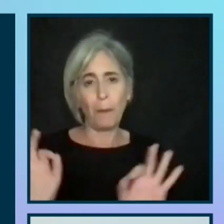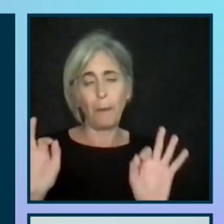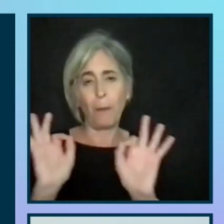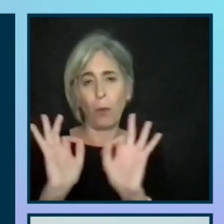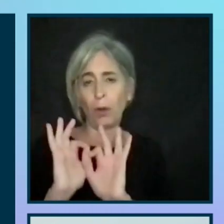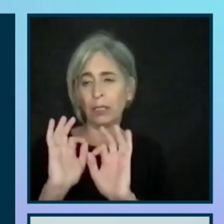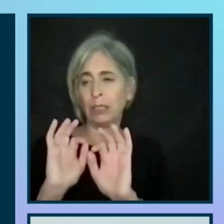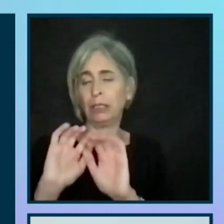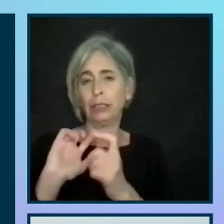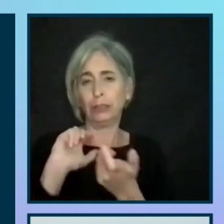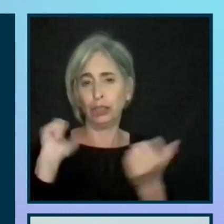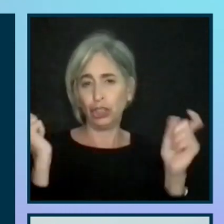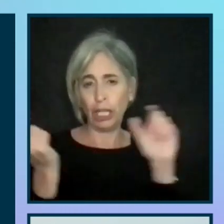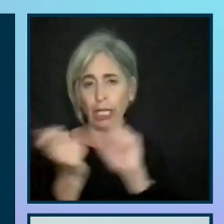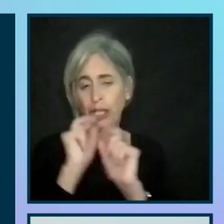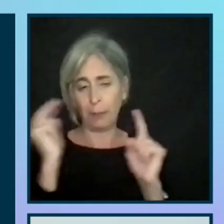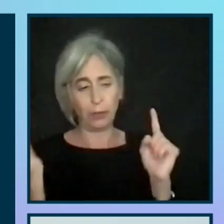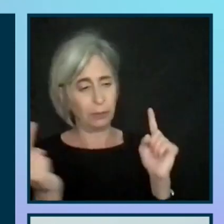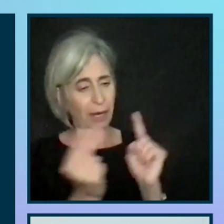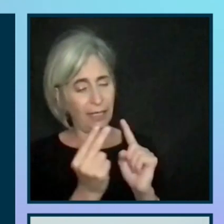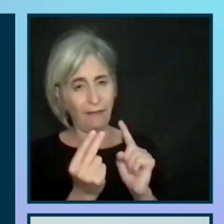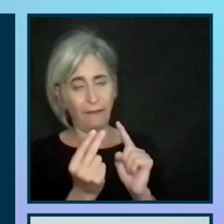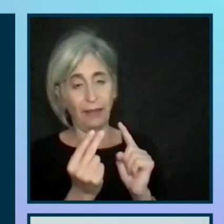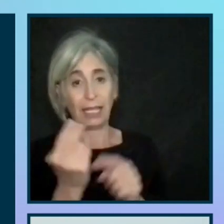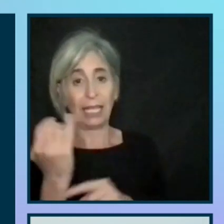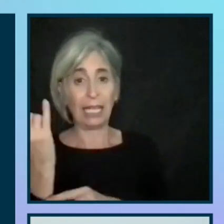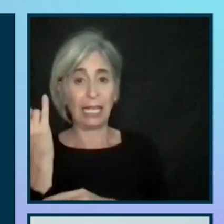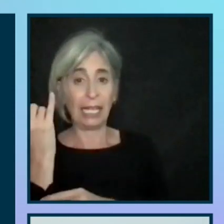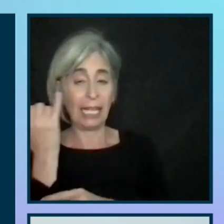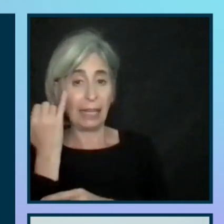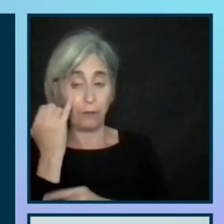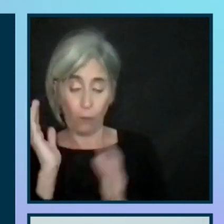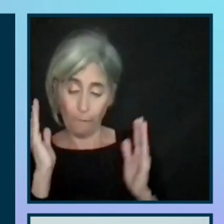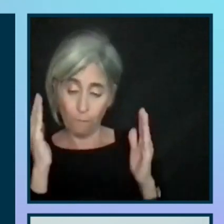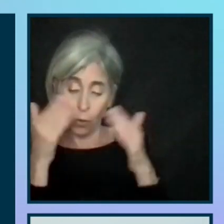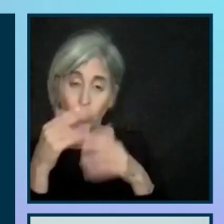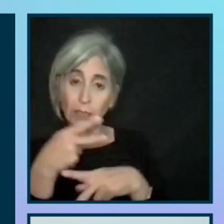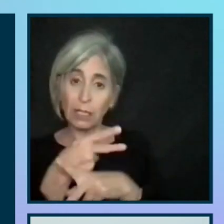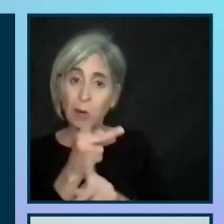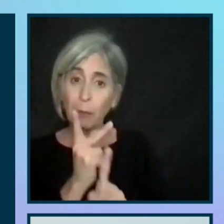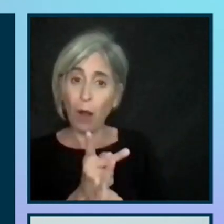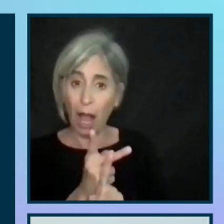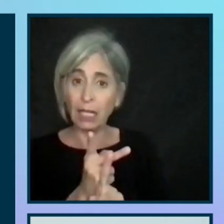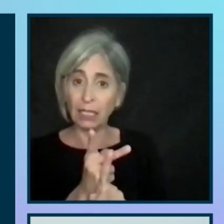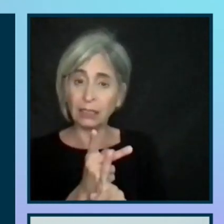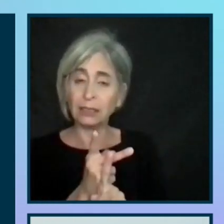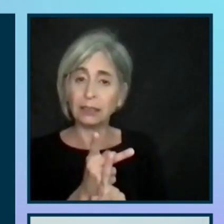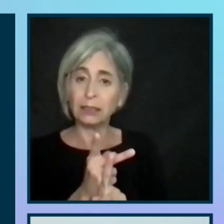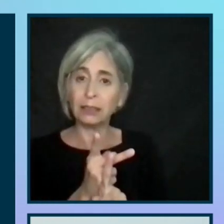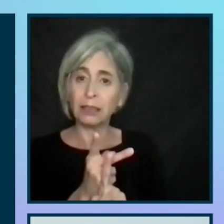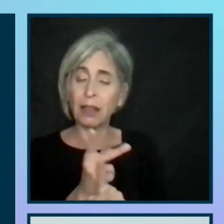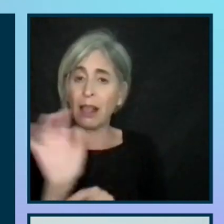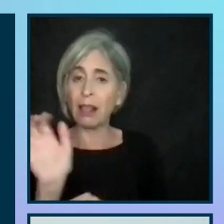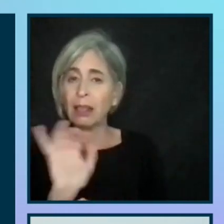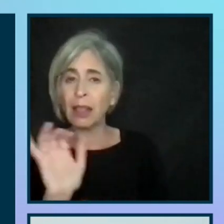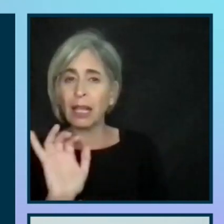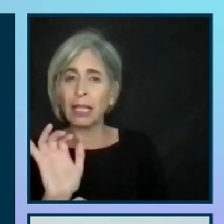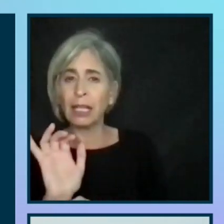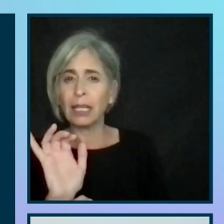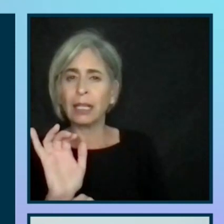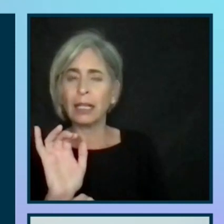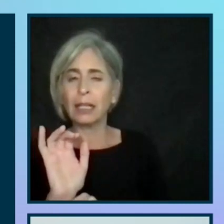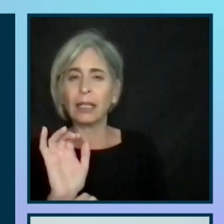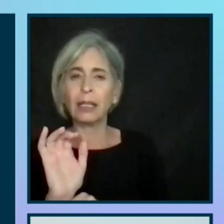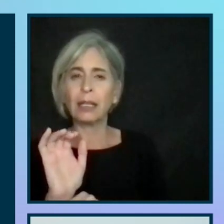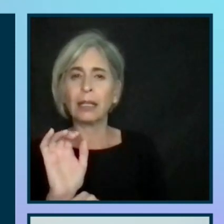perspective. Make a business case by focusing on product decisions, such as mobile-first approach that will